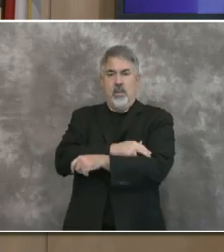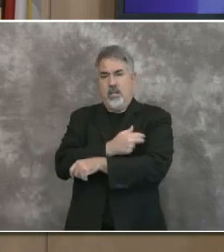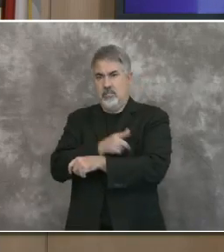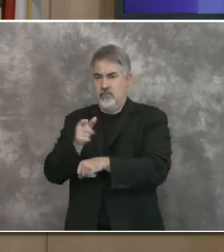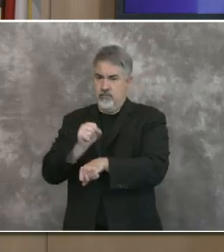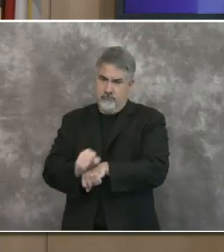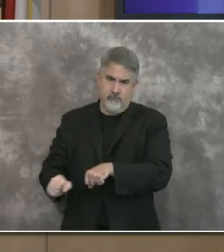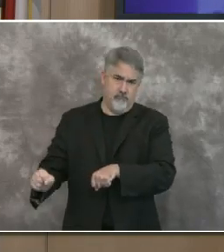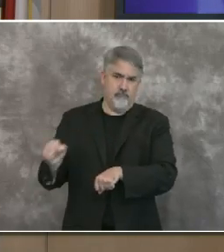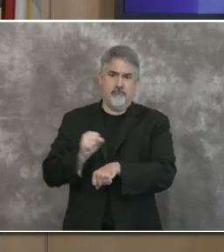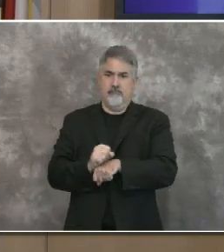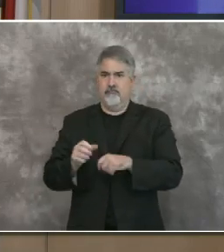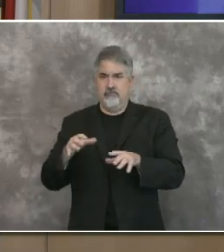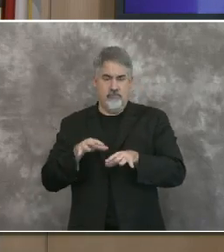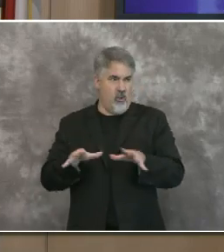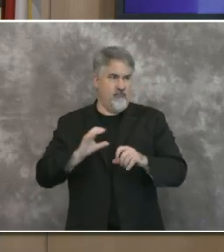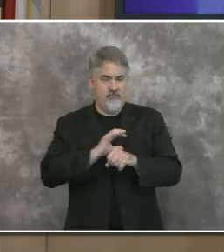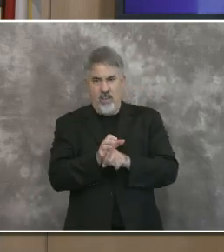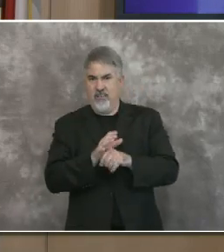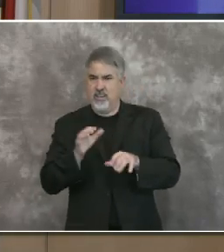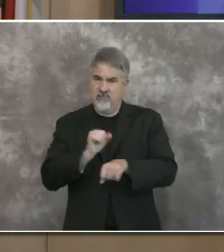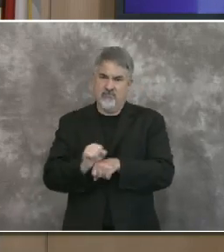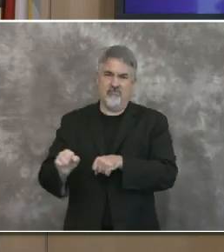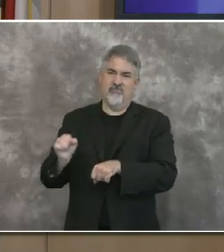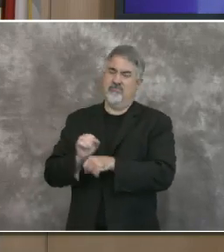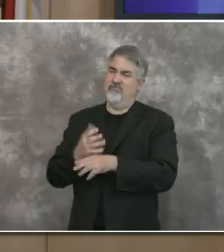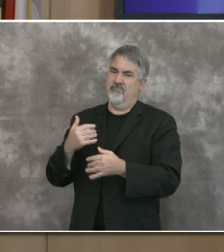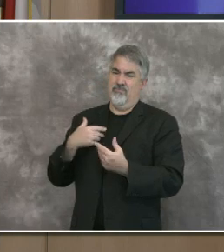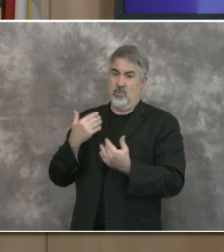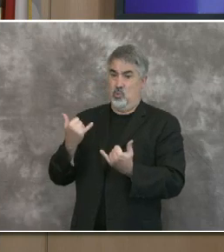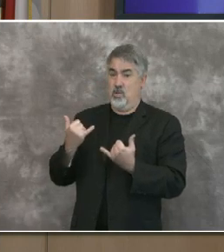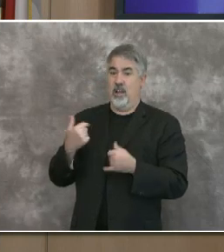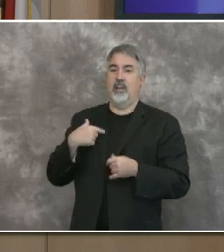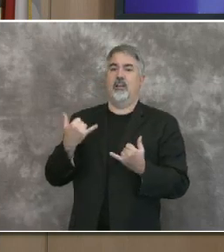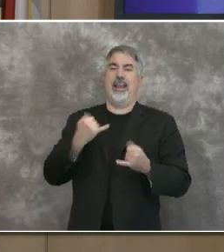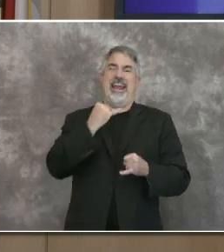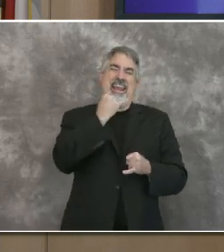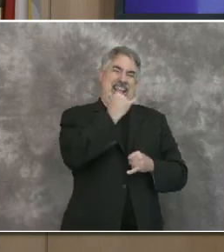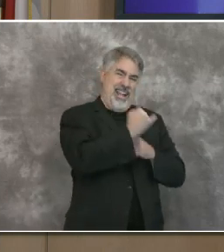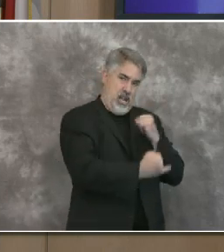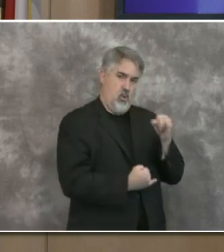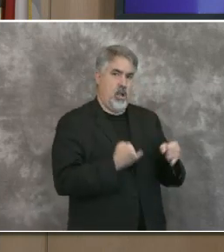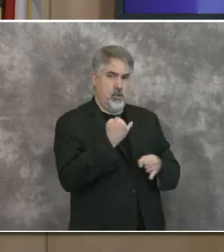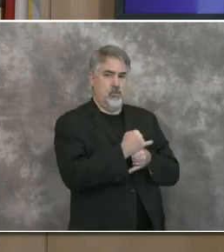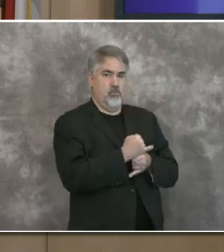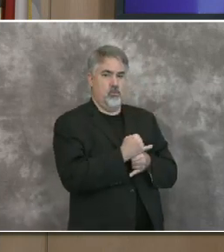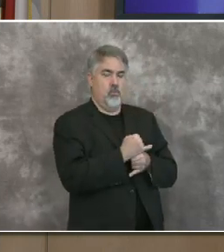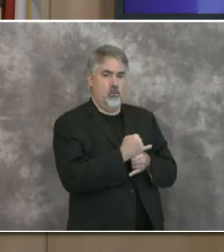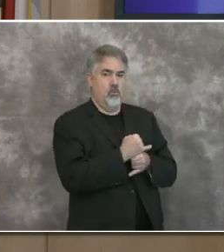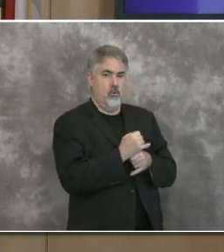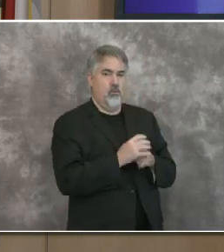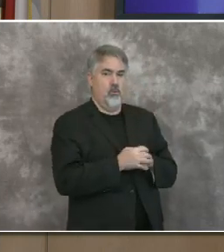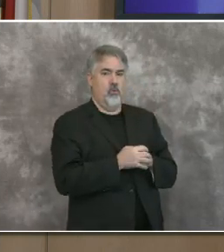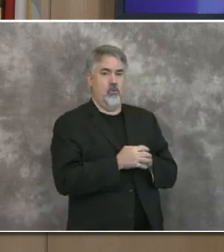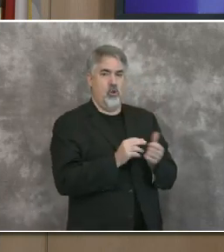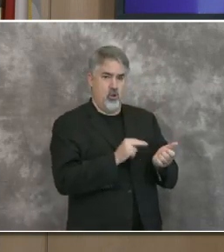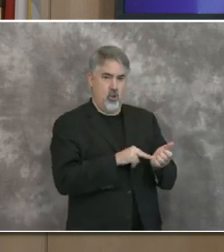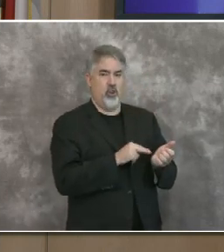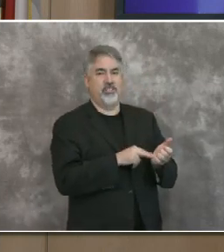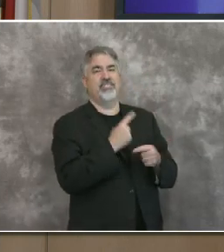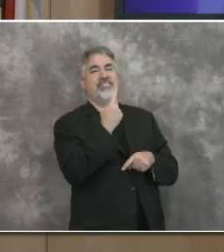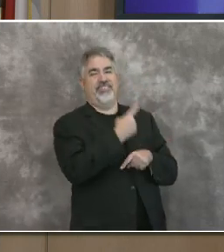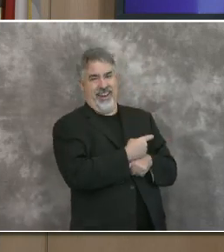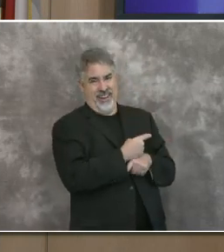that, today is International Nurses Day, which also honors Florence Nightingale, the founder of modern nursing,